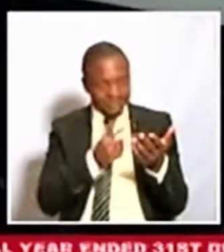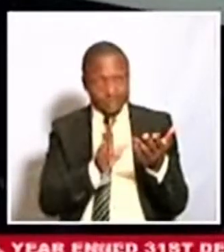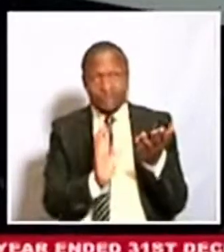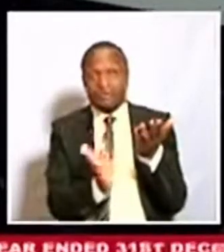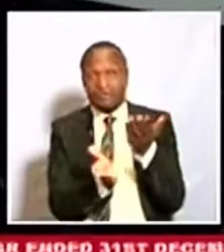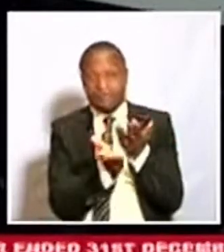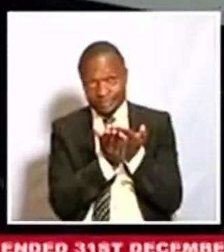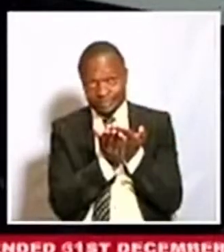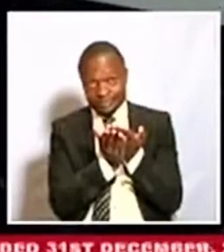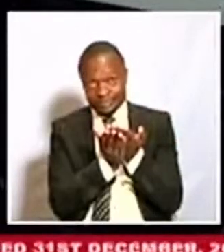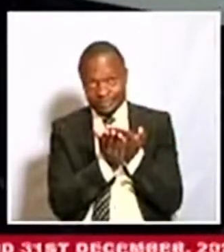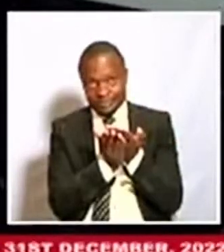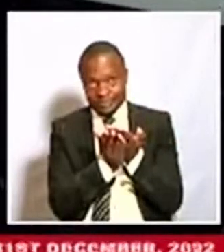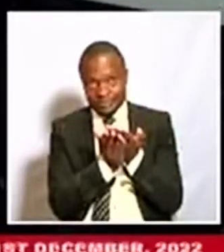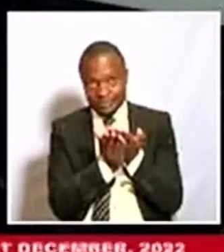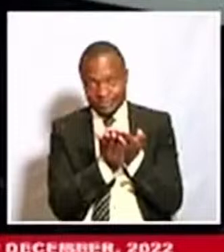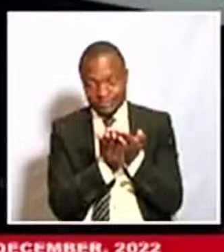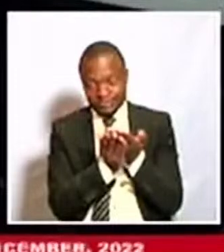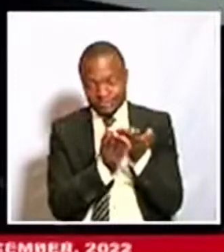appendix